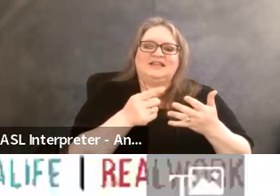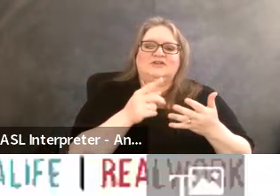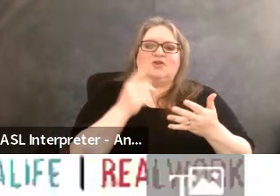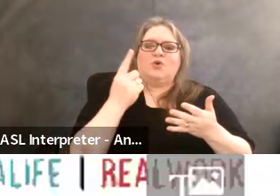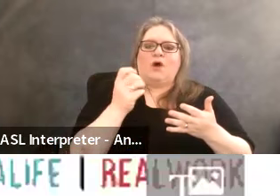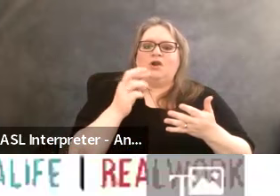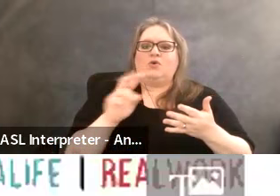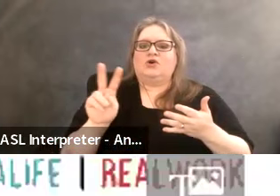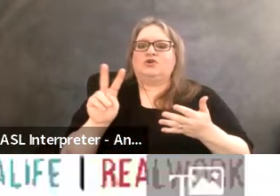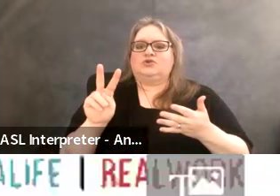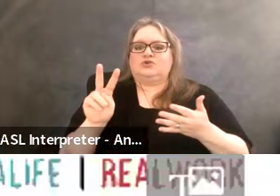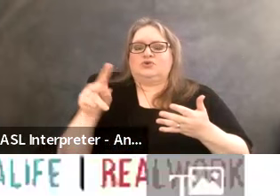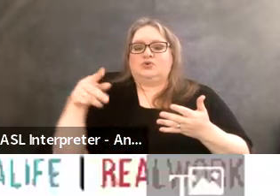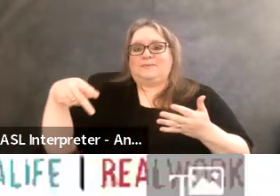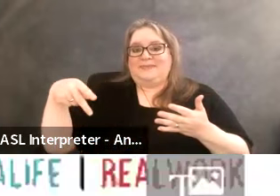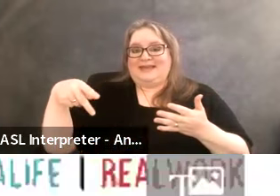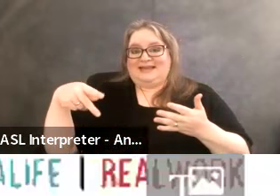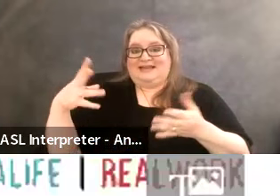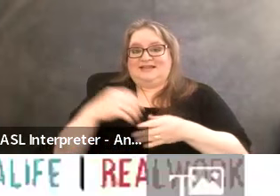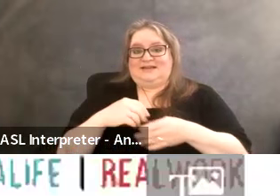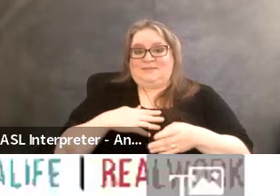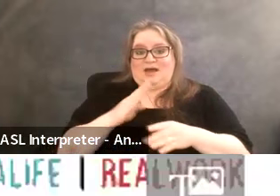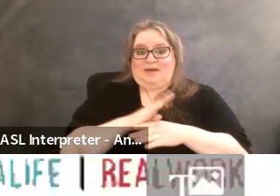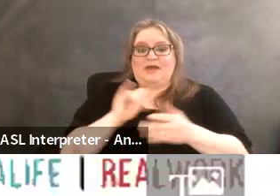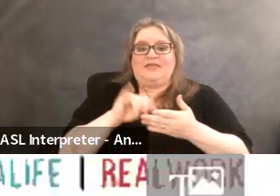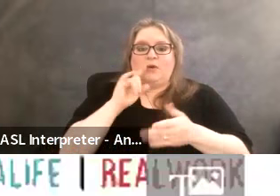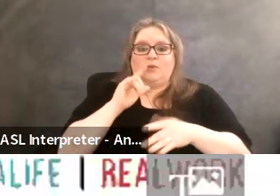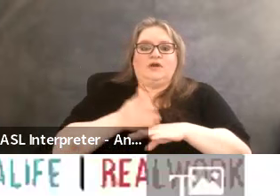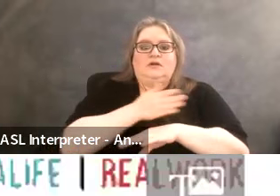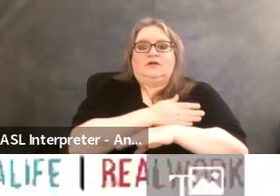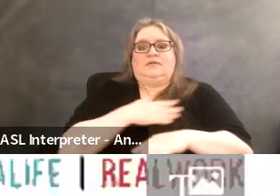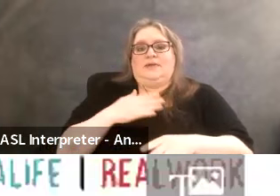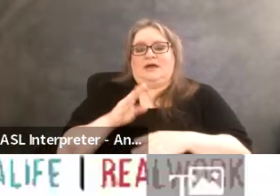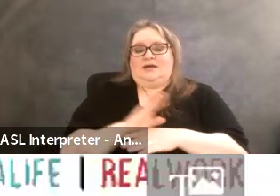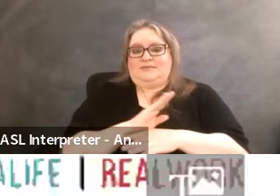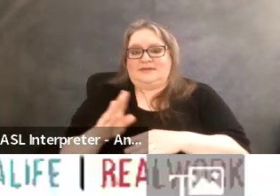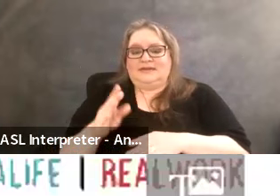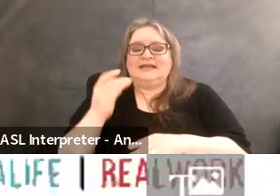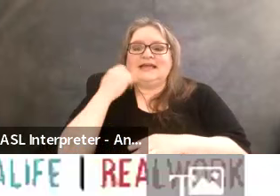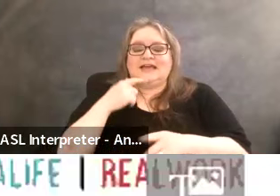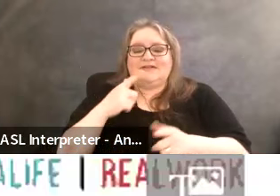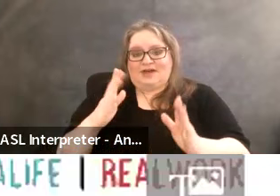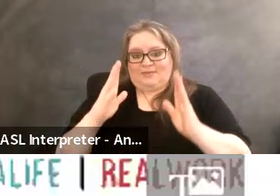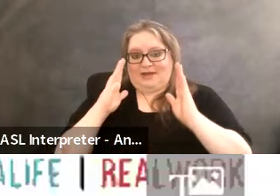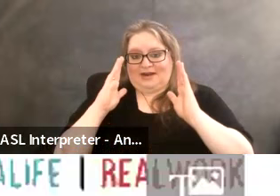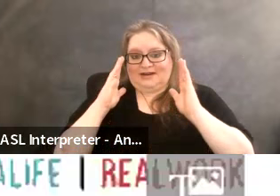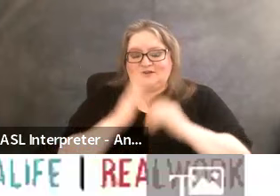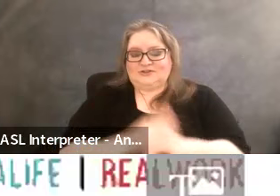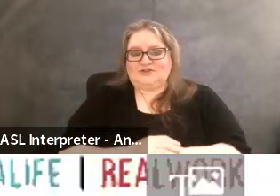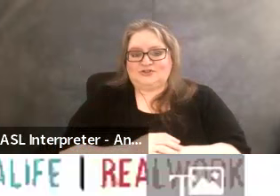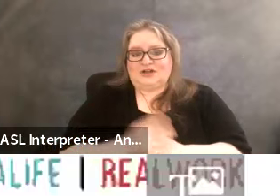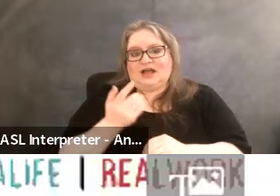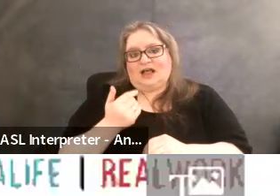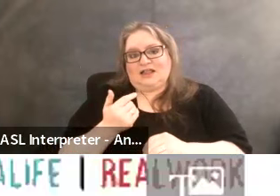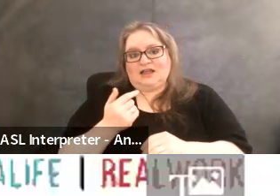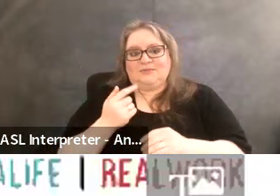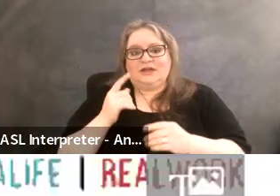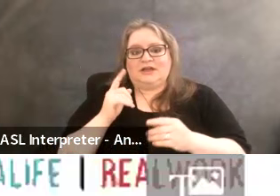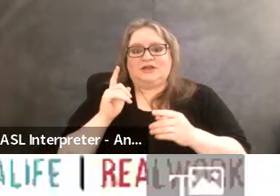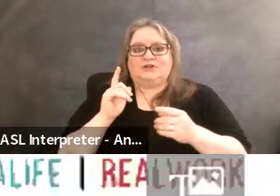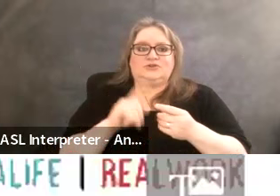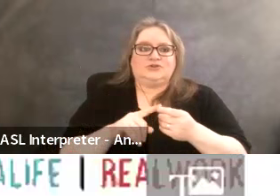my business that would help make my business healthier if I paid attention a little bit to